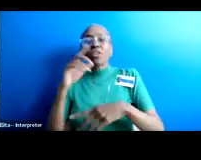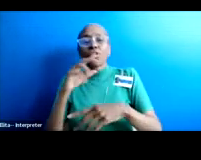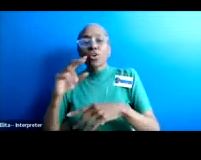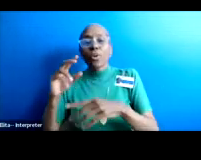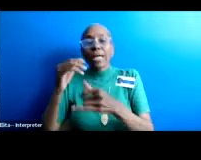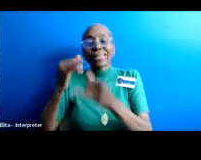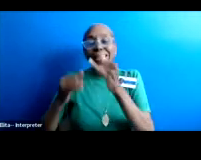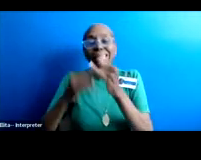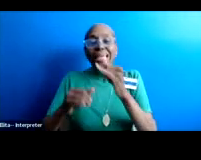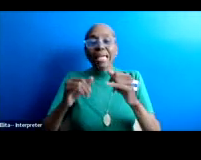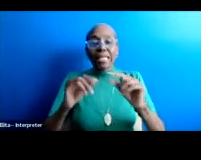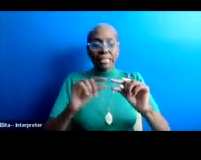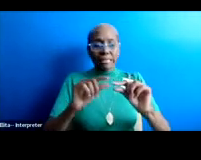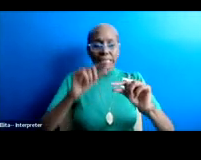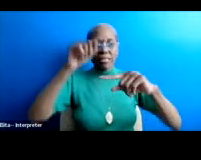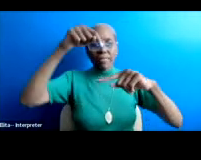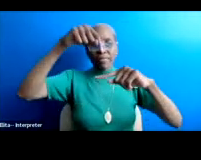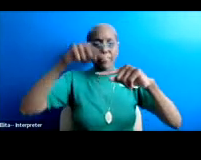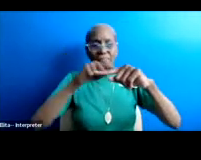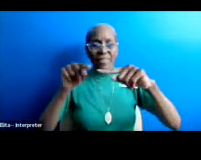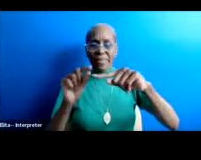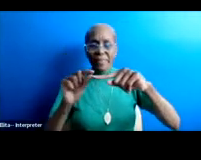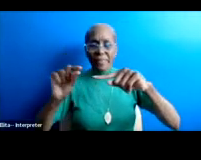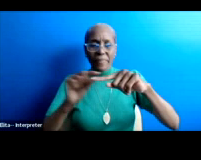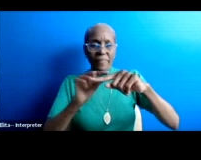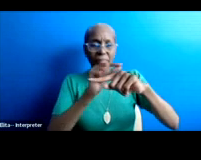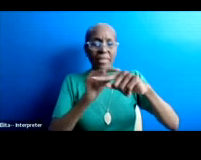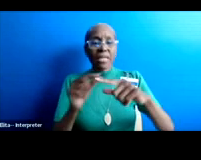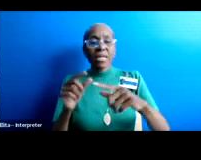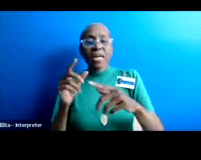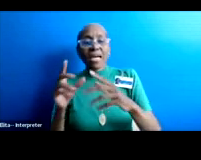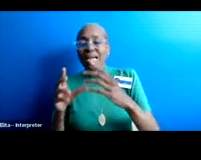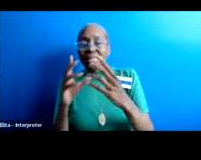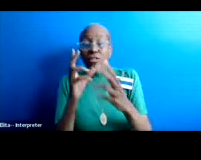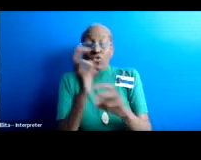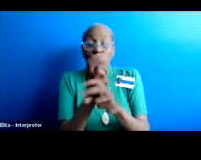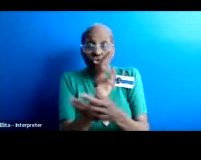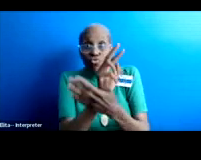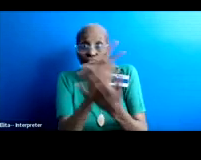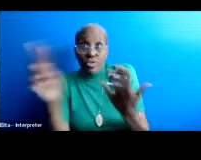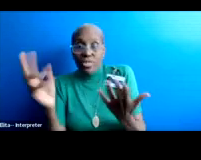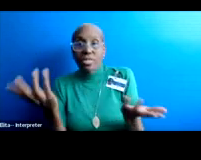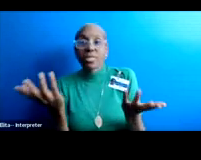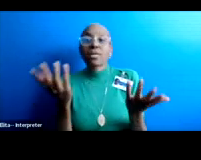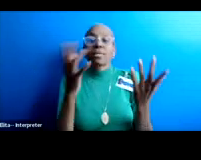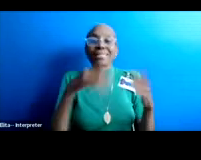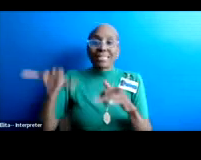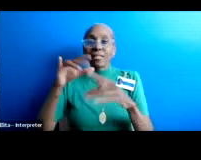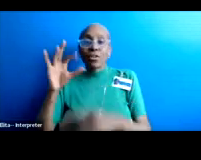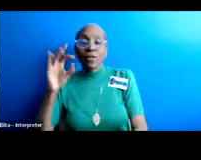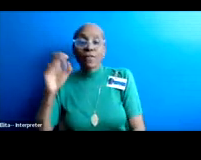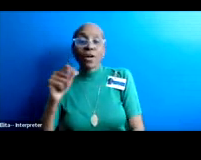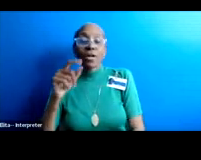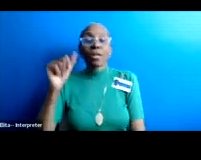end of the top of the T, and at the bottom, there's a little extra line. So standard font examples